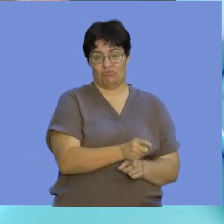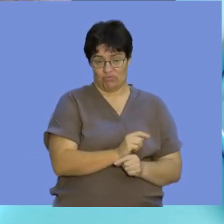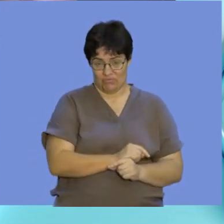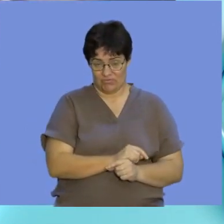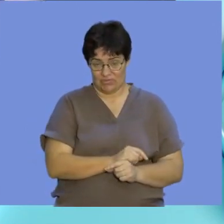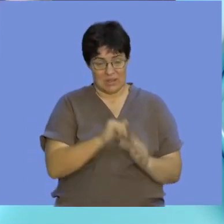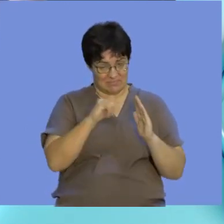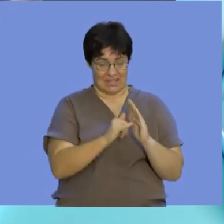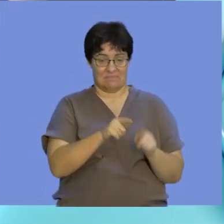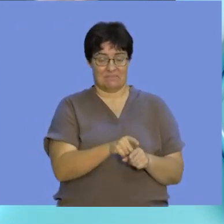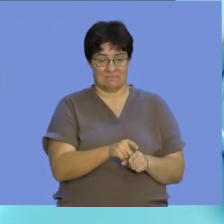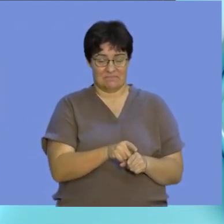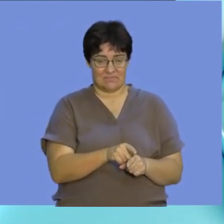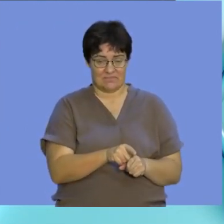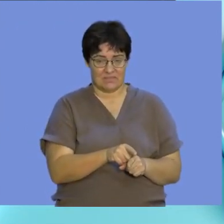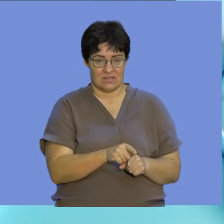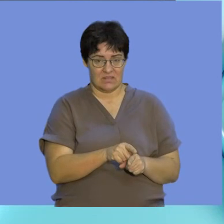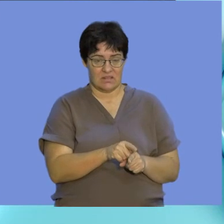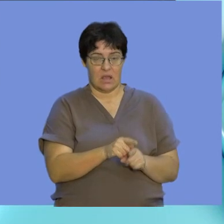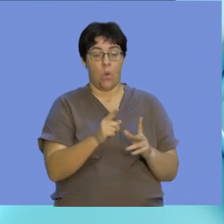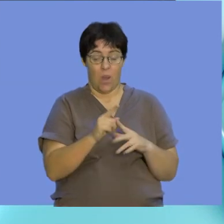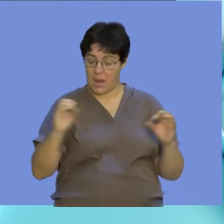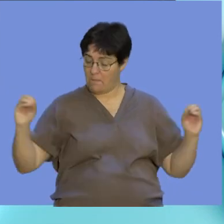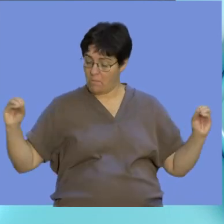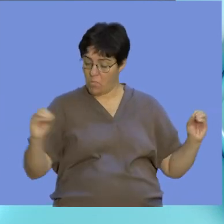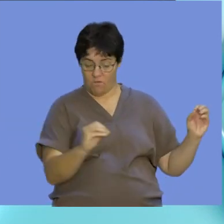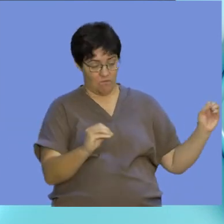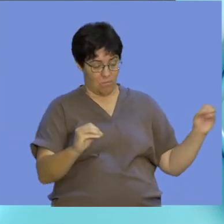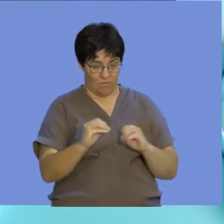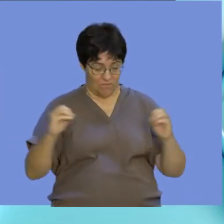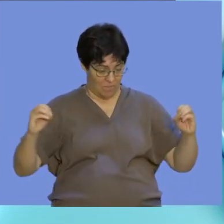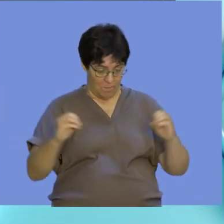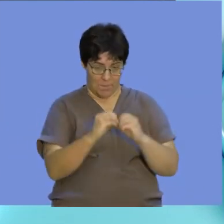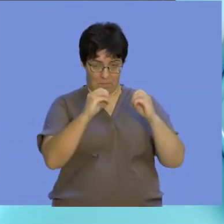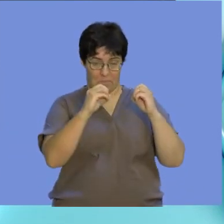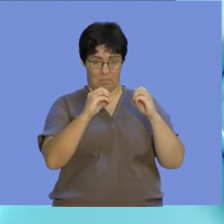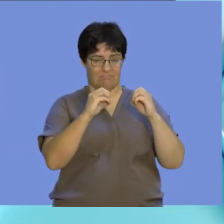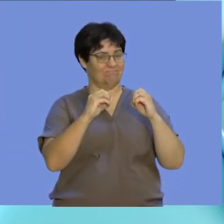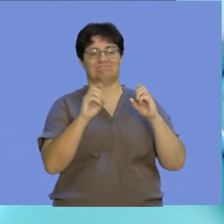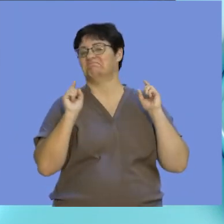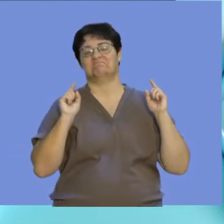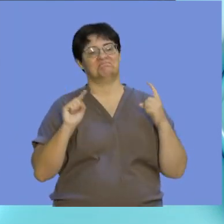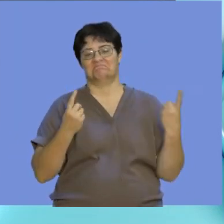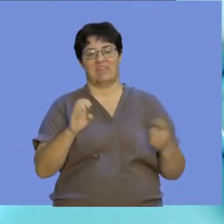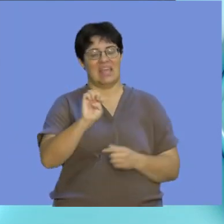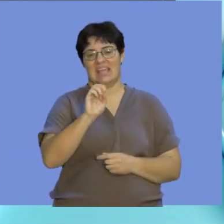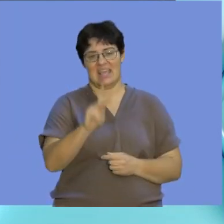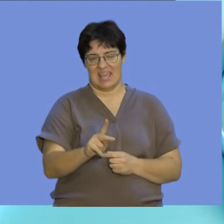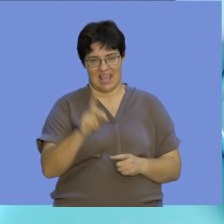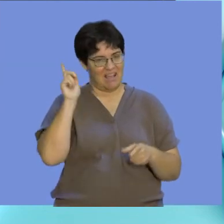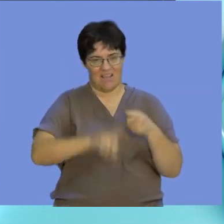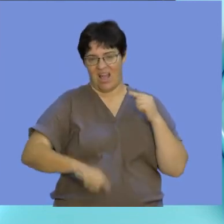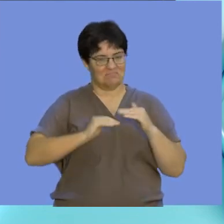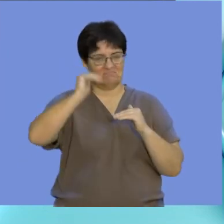When we've got two objects that are colliding, okay, then the kinetic energy can't